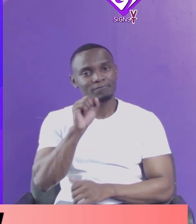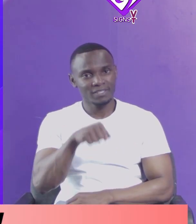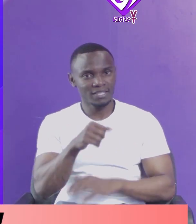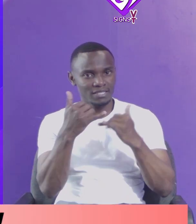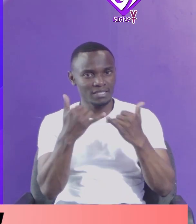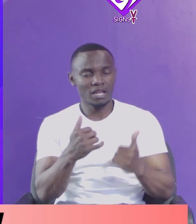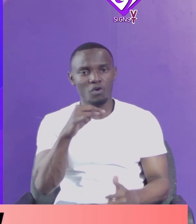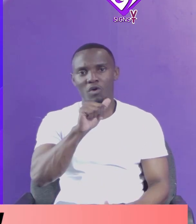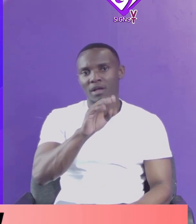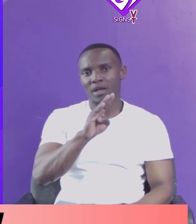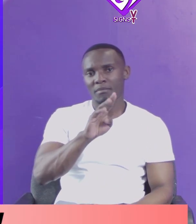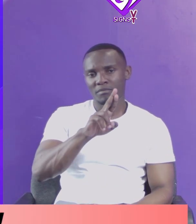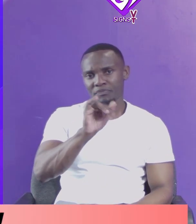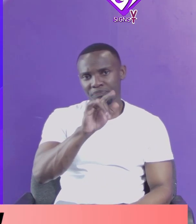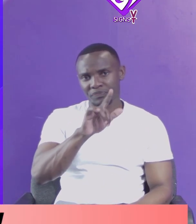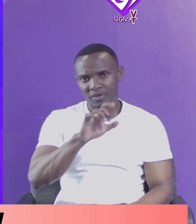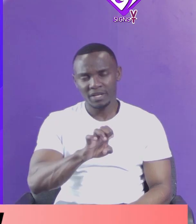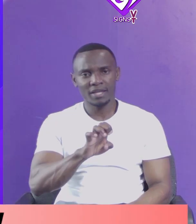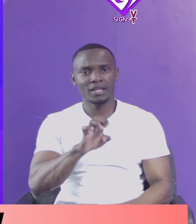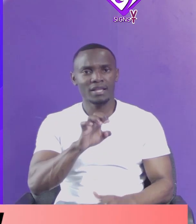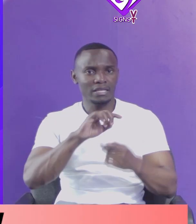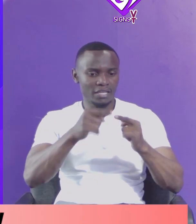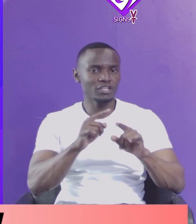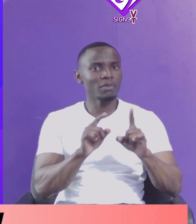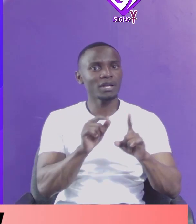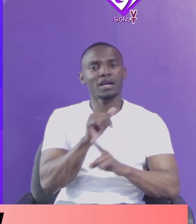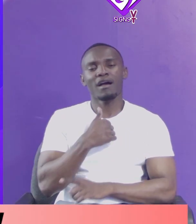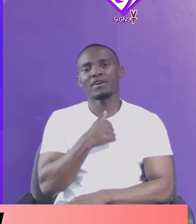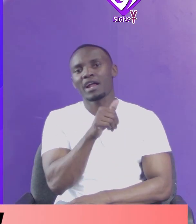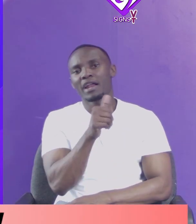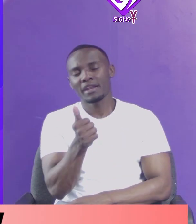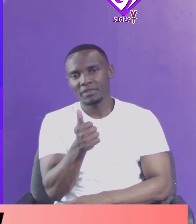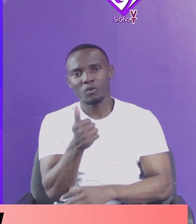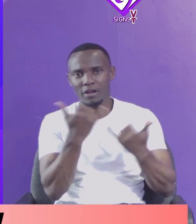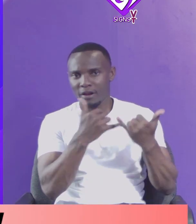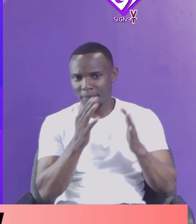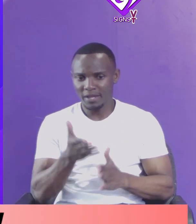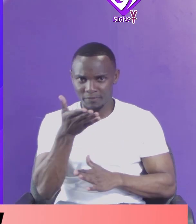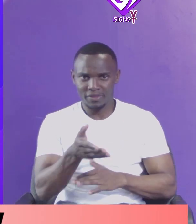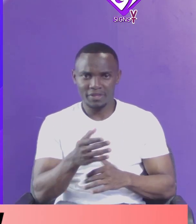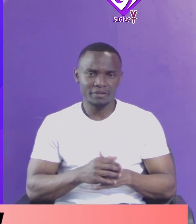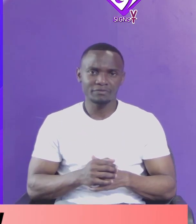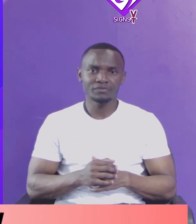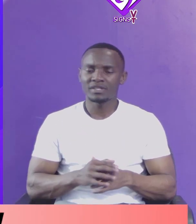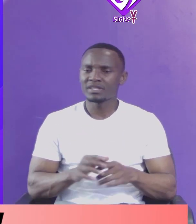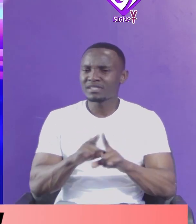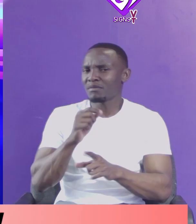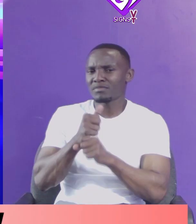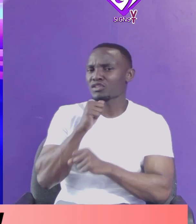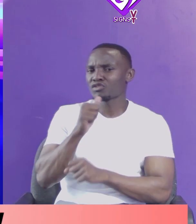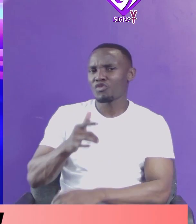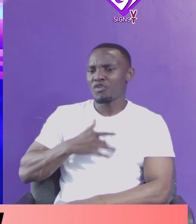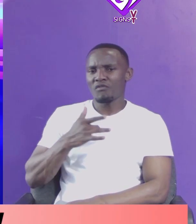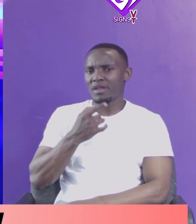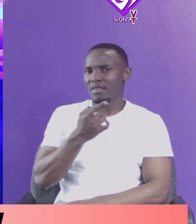Magalhaes is injured, for example, but there's Masquera pale nyuma, there's Hinchape pale nyuma. I mean, it doesn't seem like they're missing. Exactly. Yes.